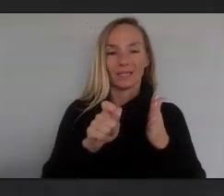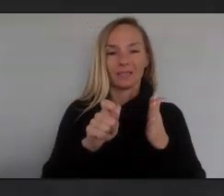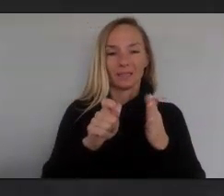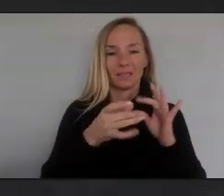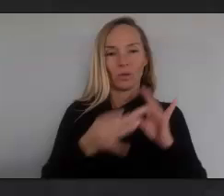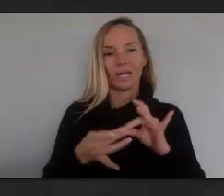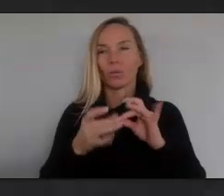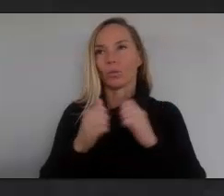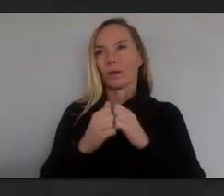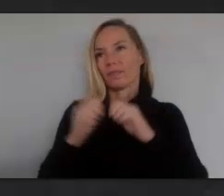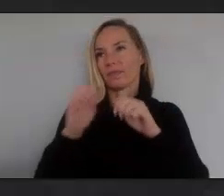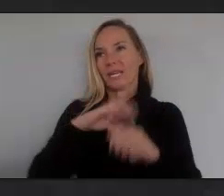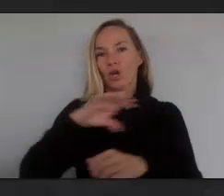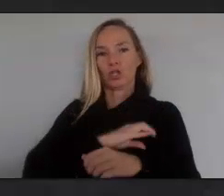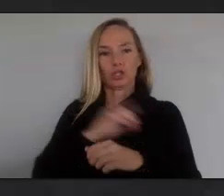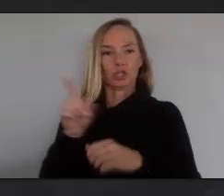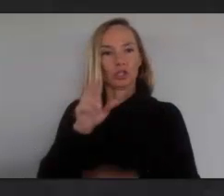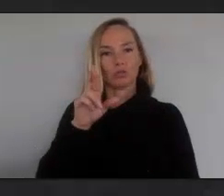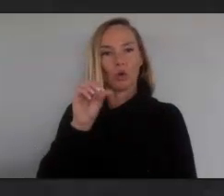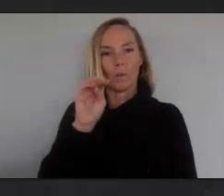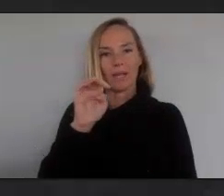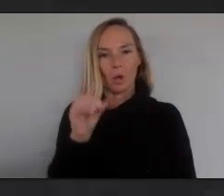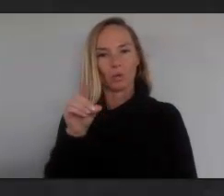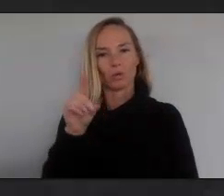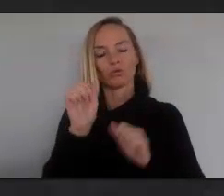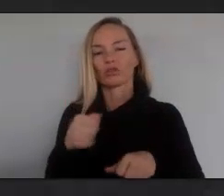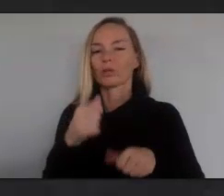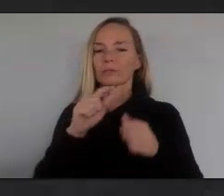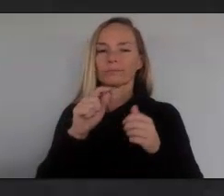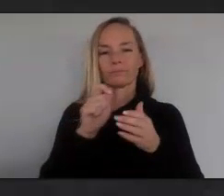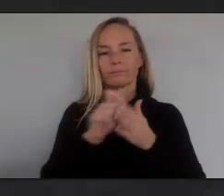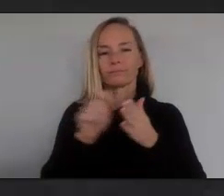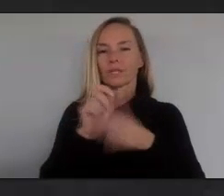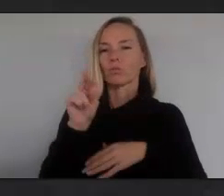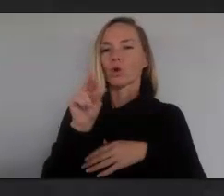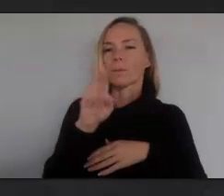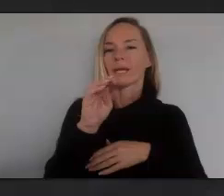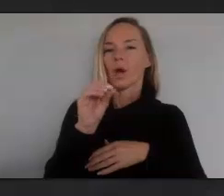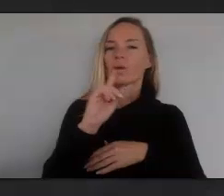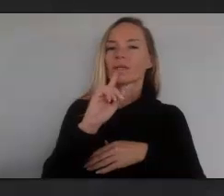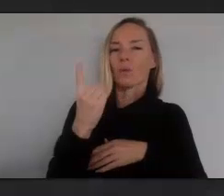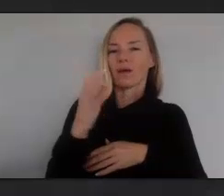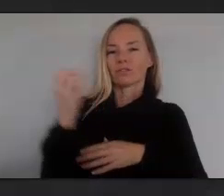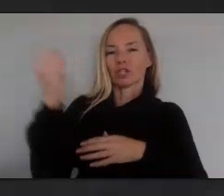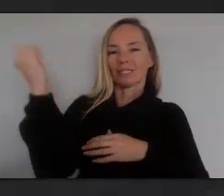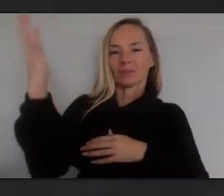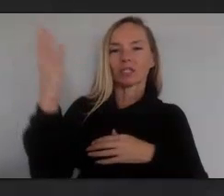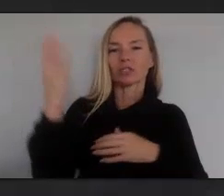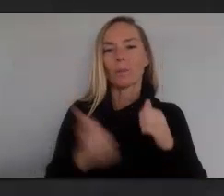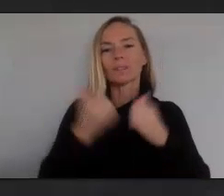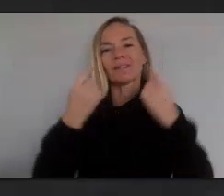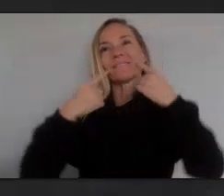in literature like the character Romeo, you could begin your essay with this sentence. Romeo is one of Shakespeare's most famous